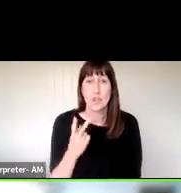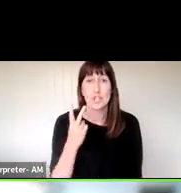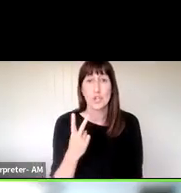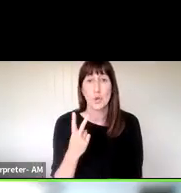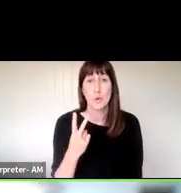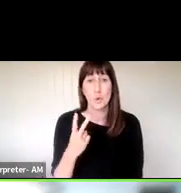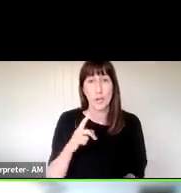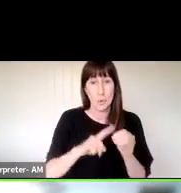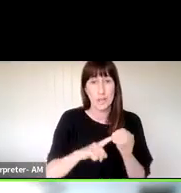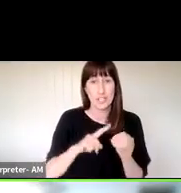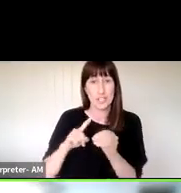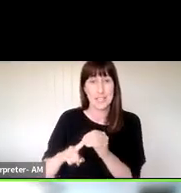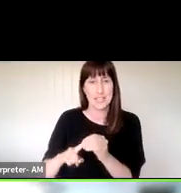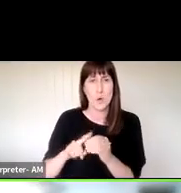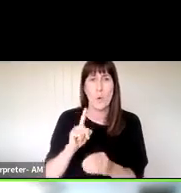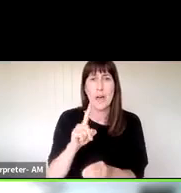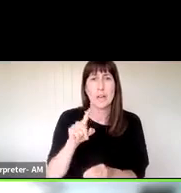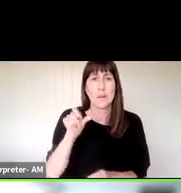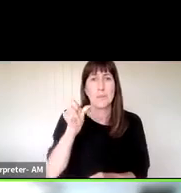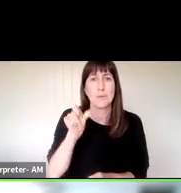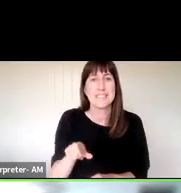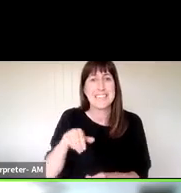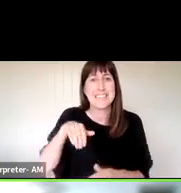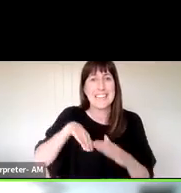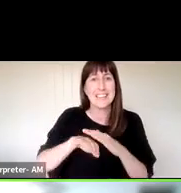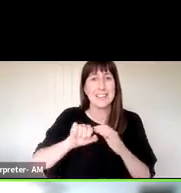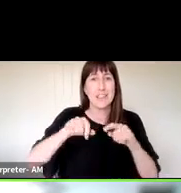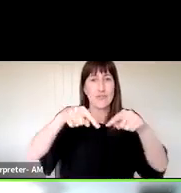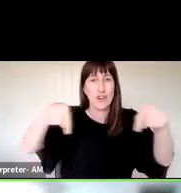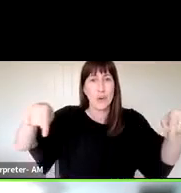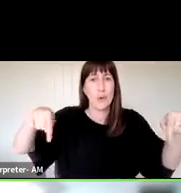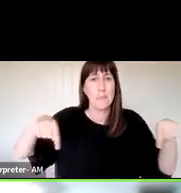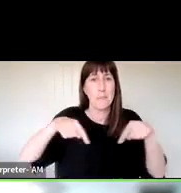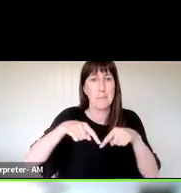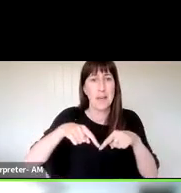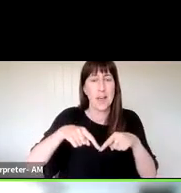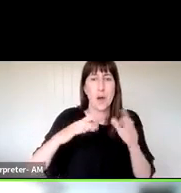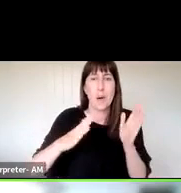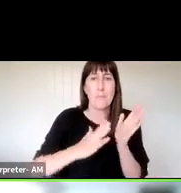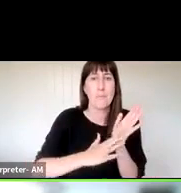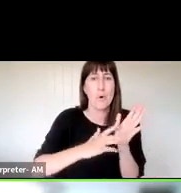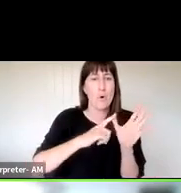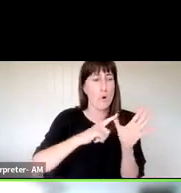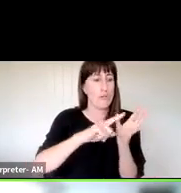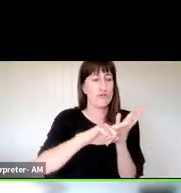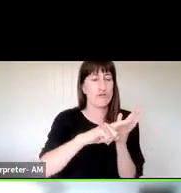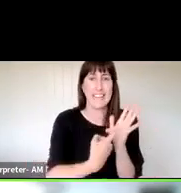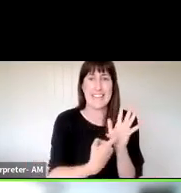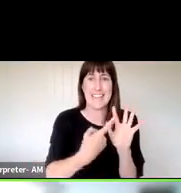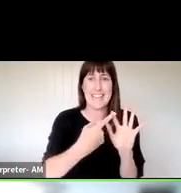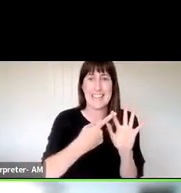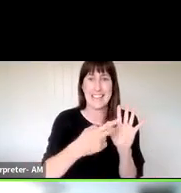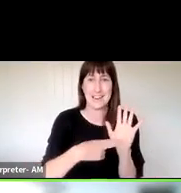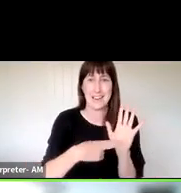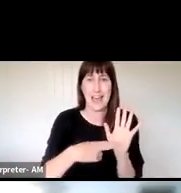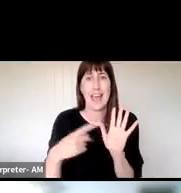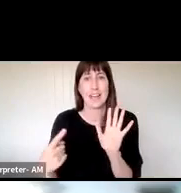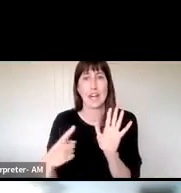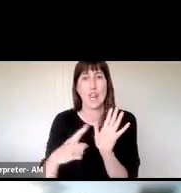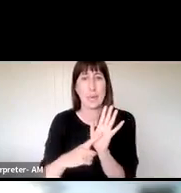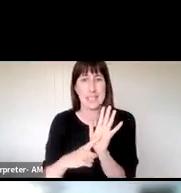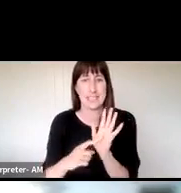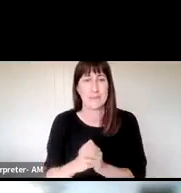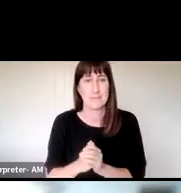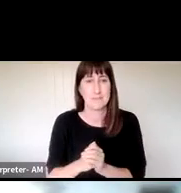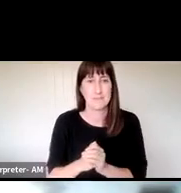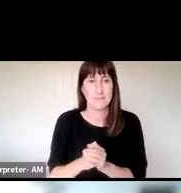and we've got one in the room. So we'll go into the room with Maureen and Louise. Thank you.